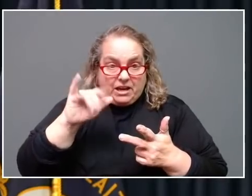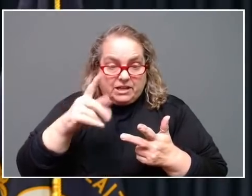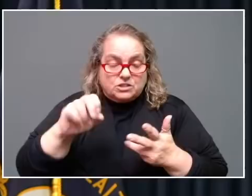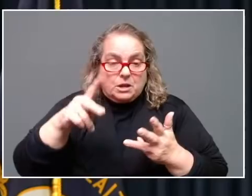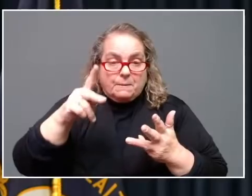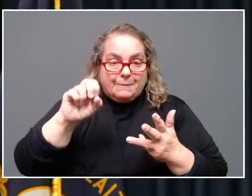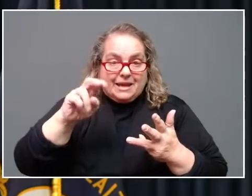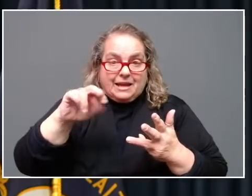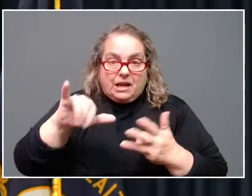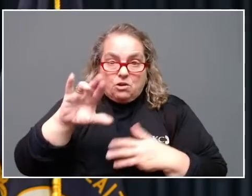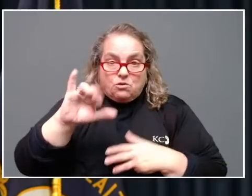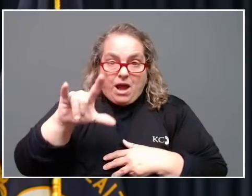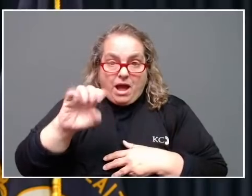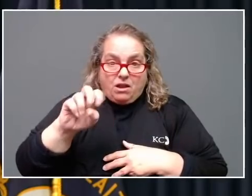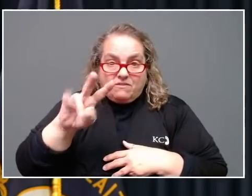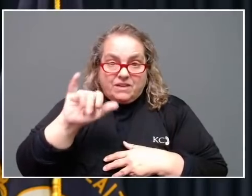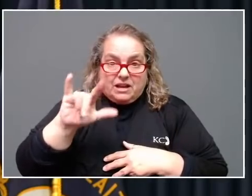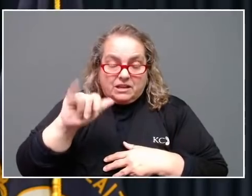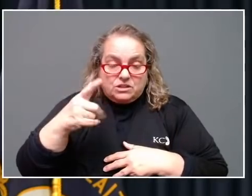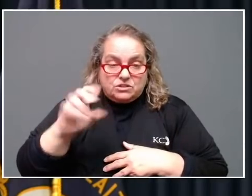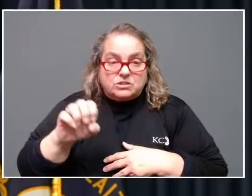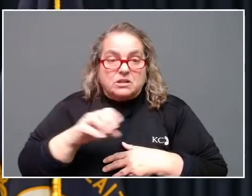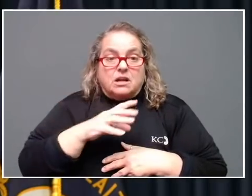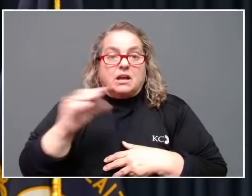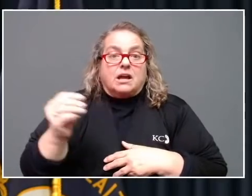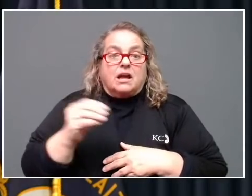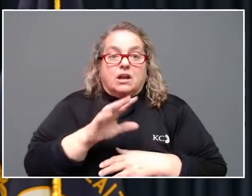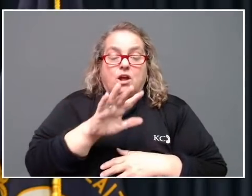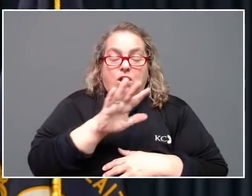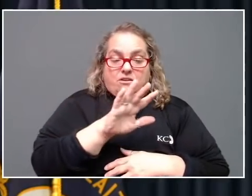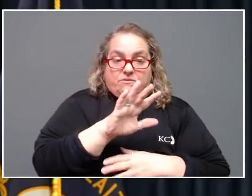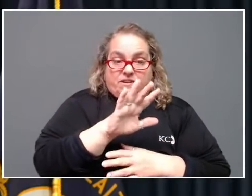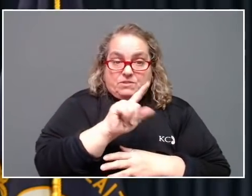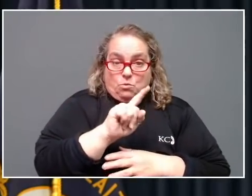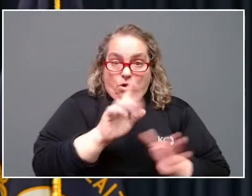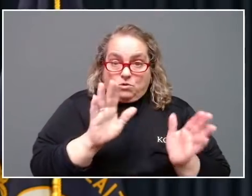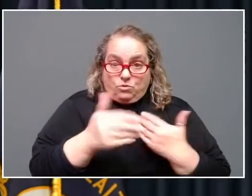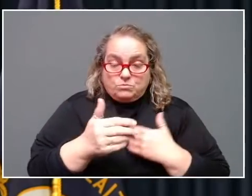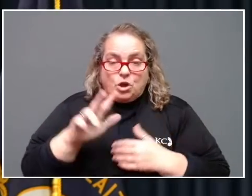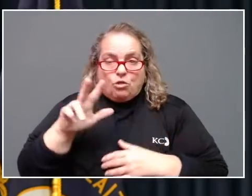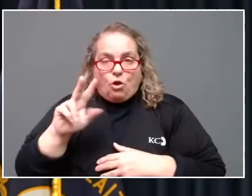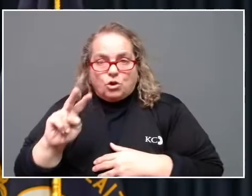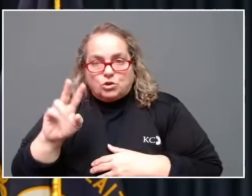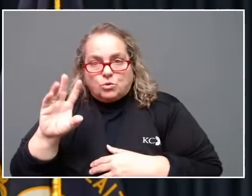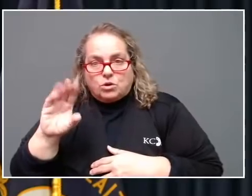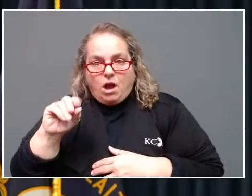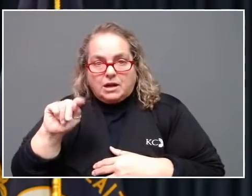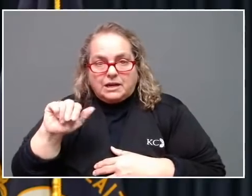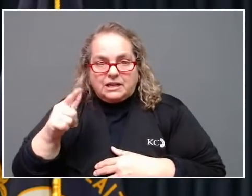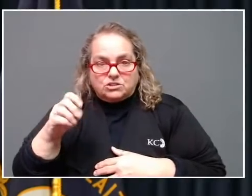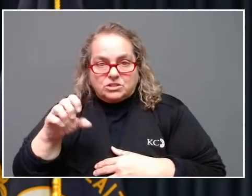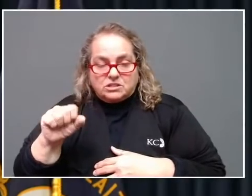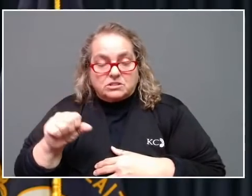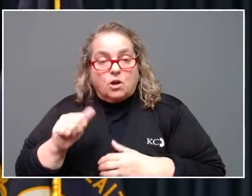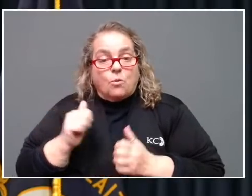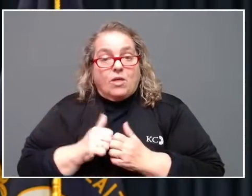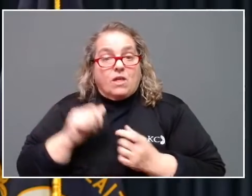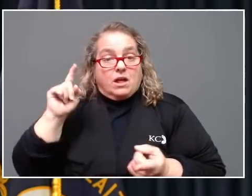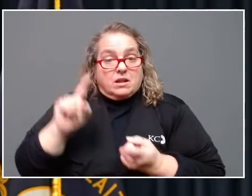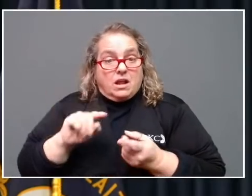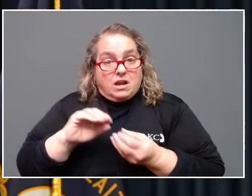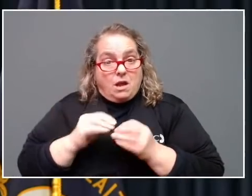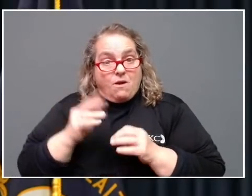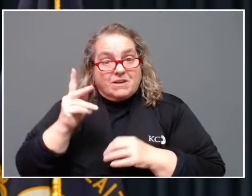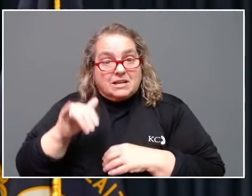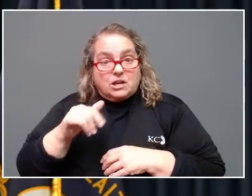57 lodge rooms and 32 cottages. With the declining number of Kentuckians who need sheltering, we're going to soon